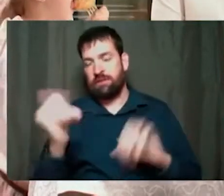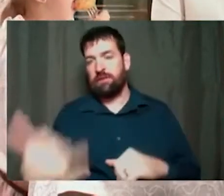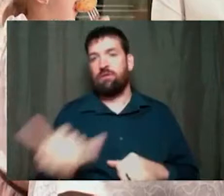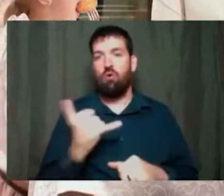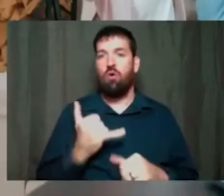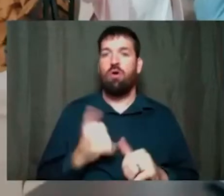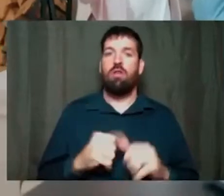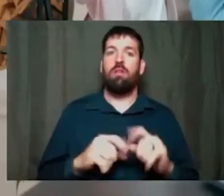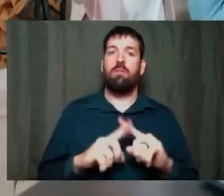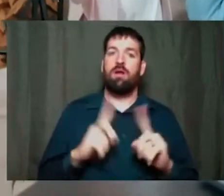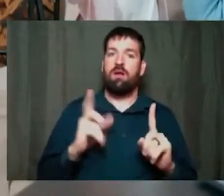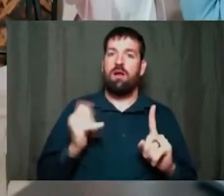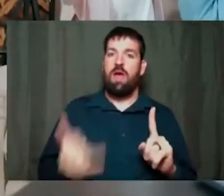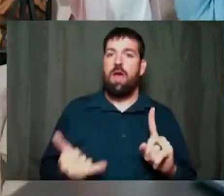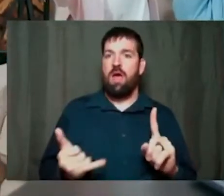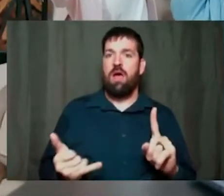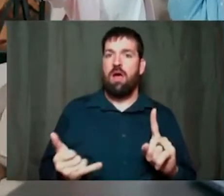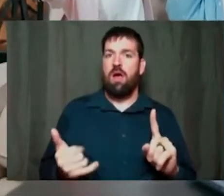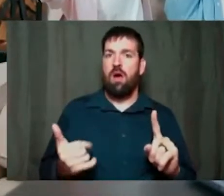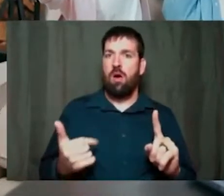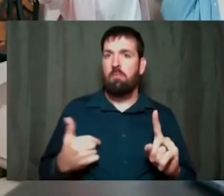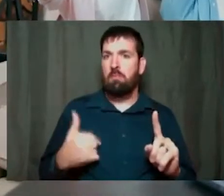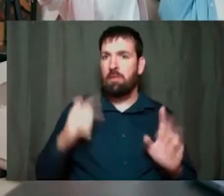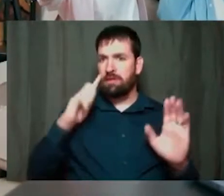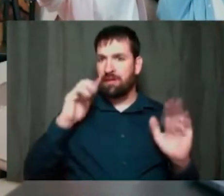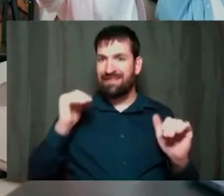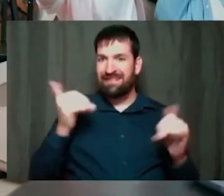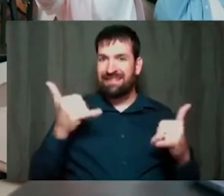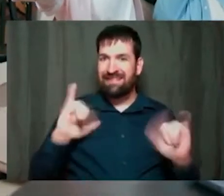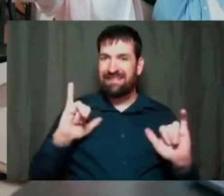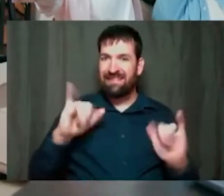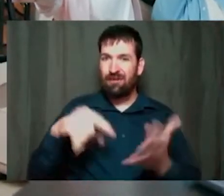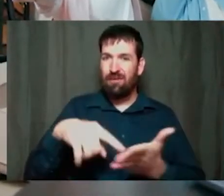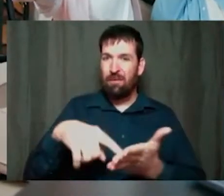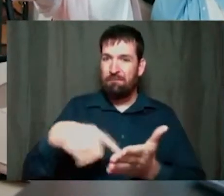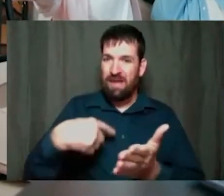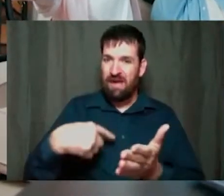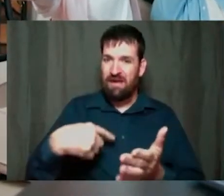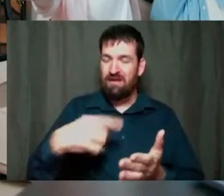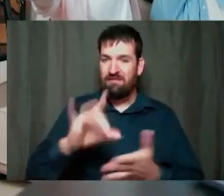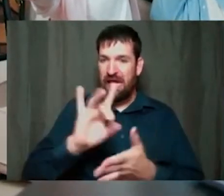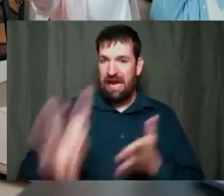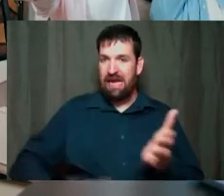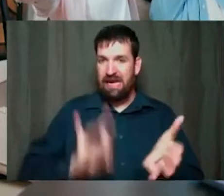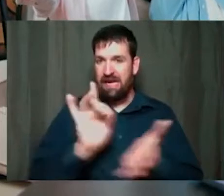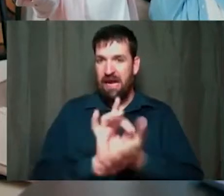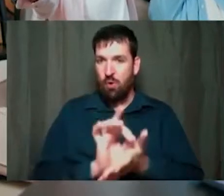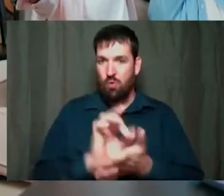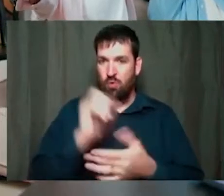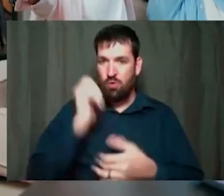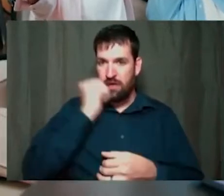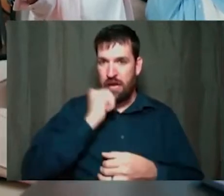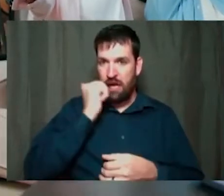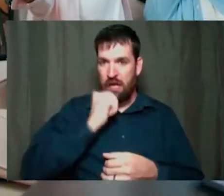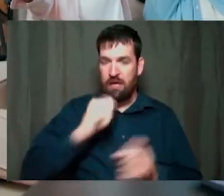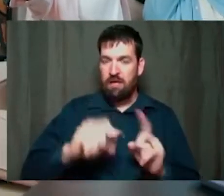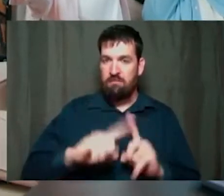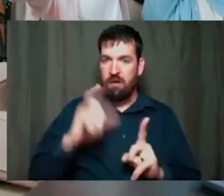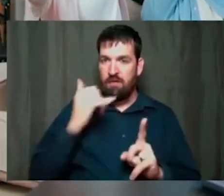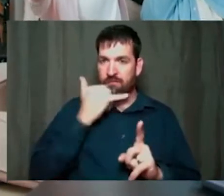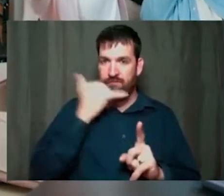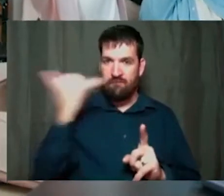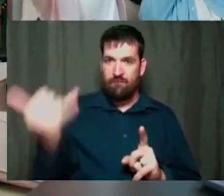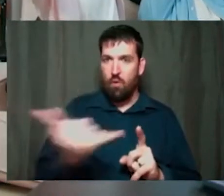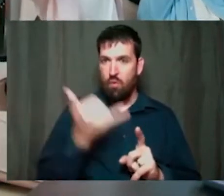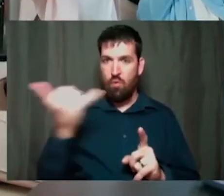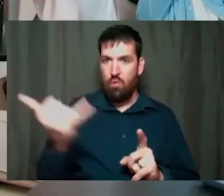now we have this expectation. We're still paid for a 8-hour workday, but yet the phone comes with us, email's there,